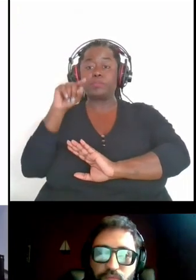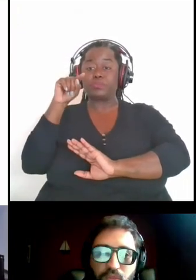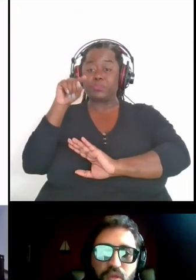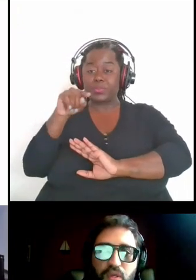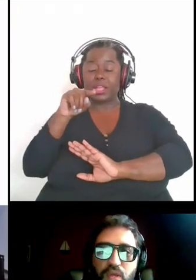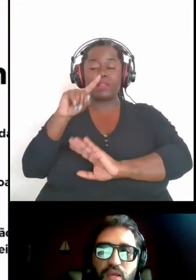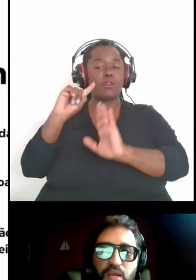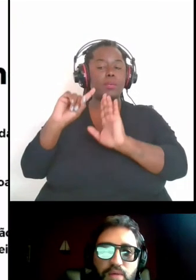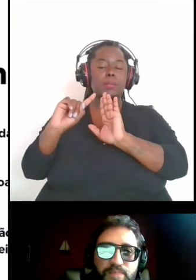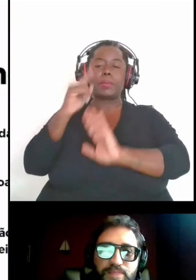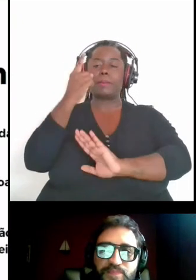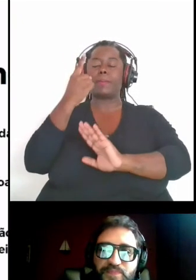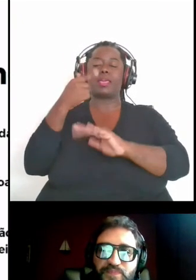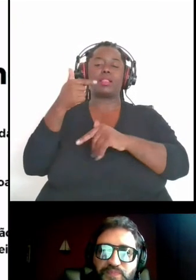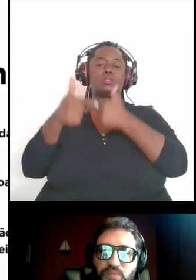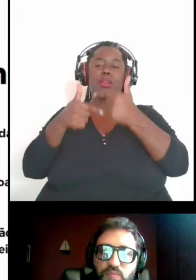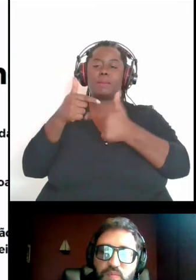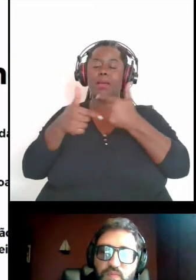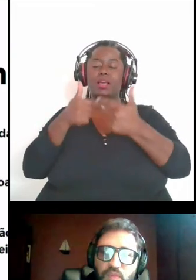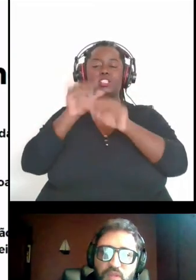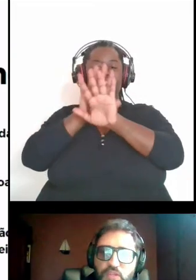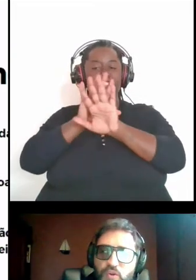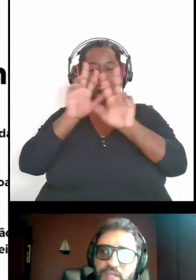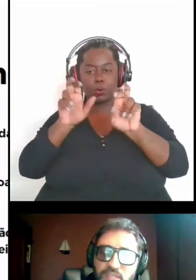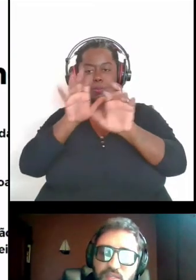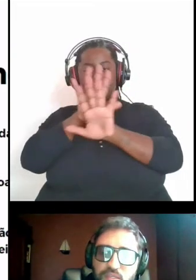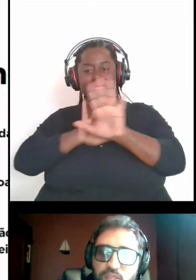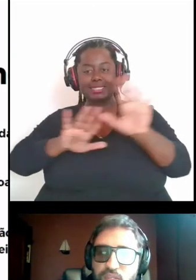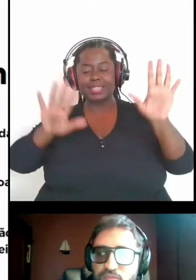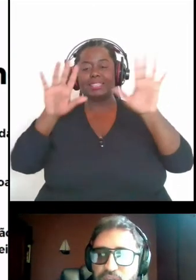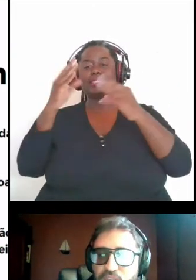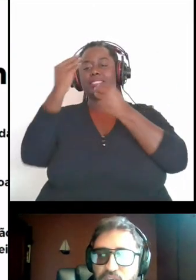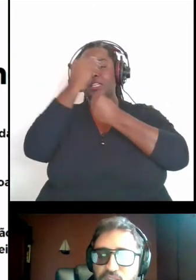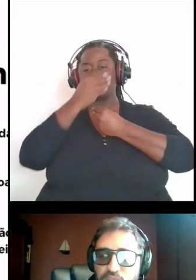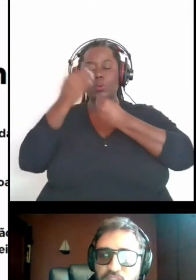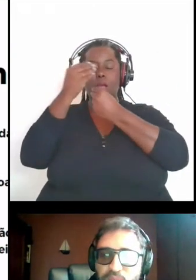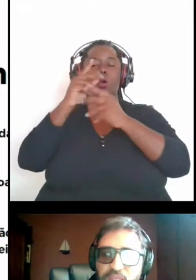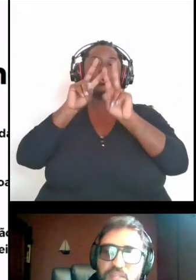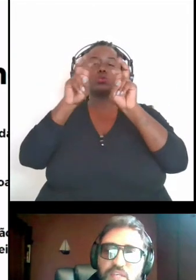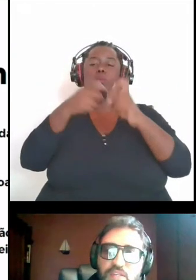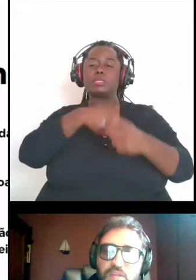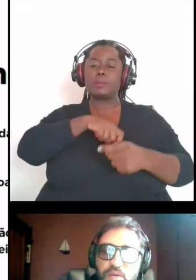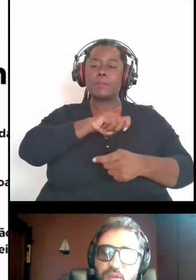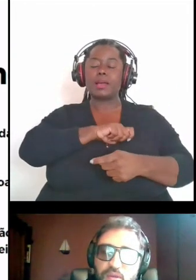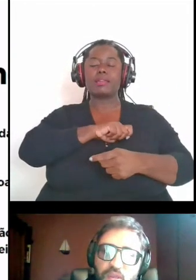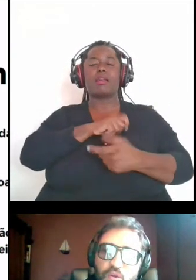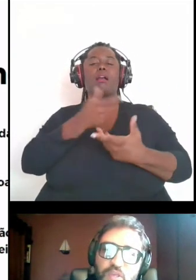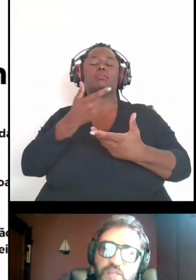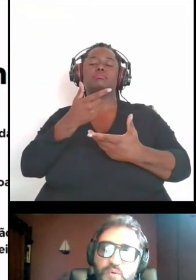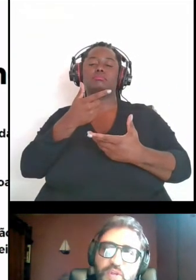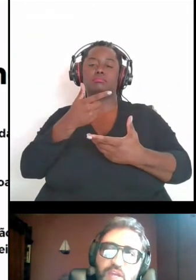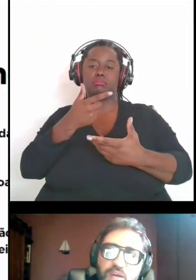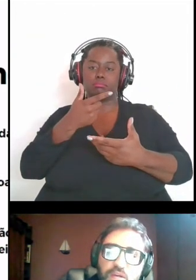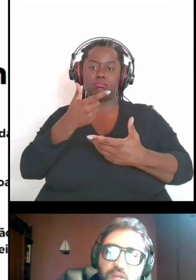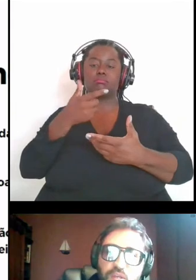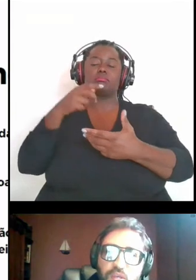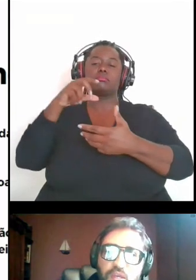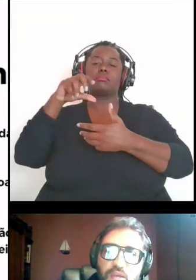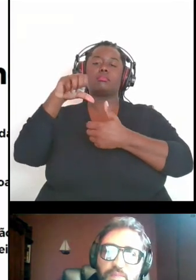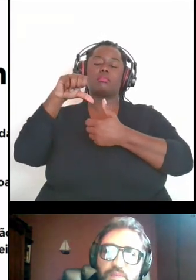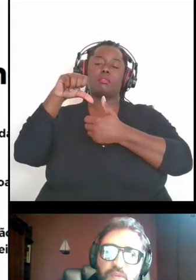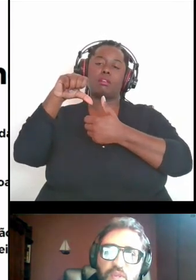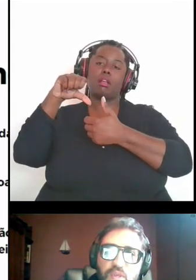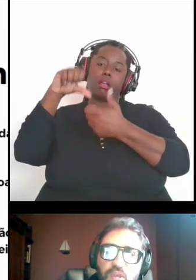Posta one of the first manifestations of sexual dissidents in Spain Latin American